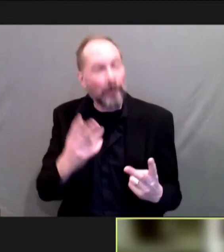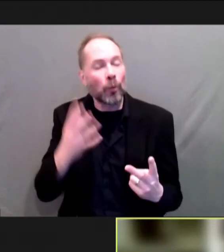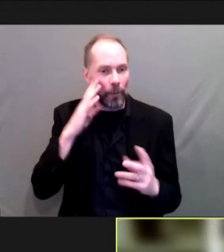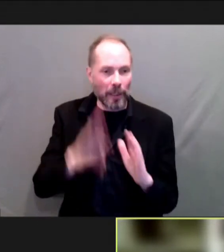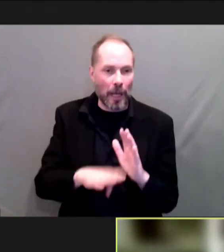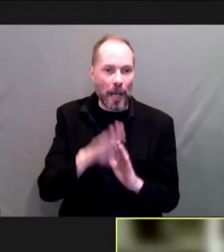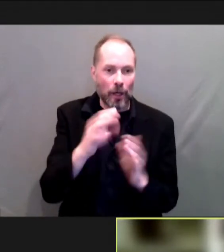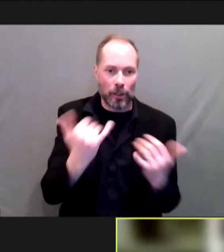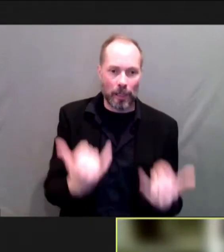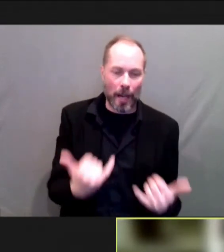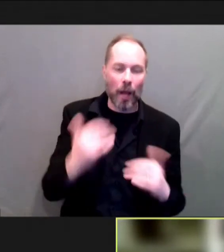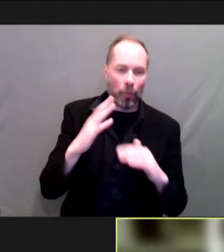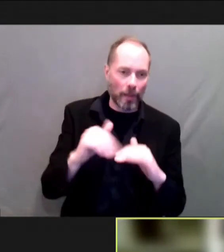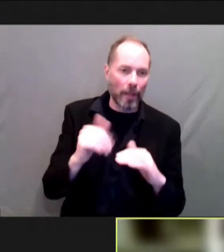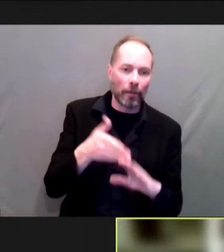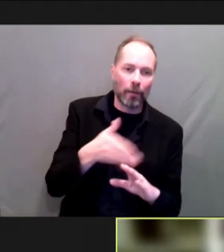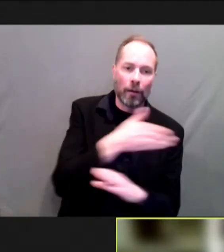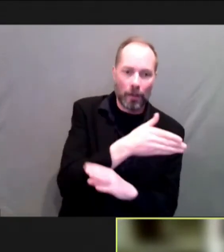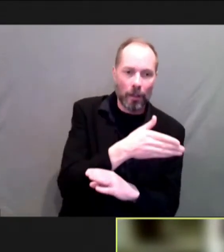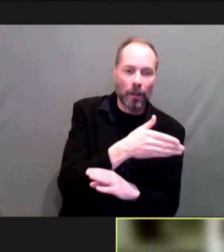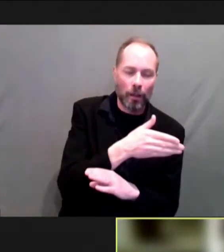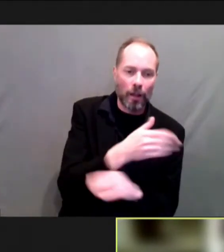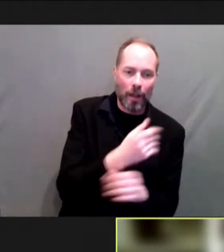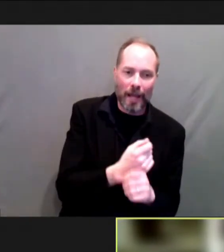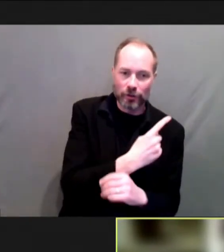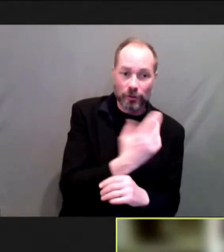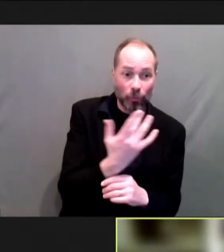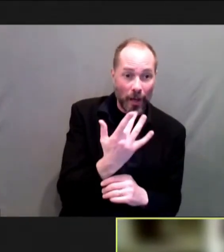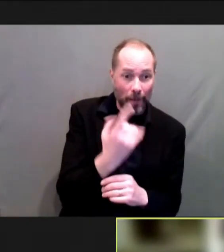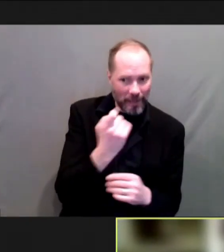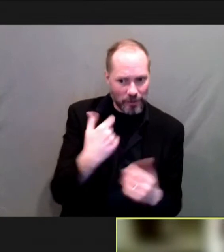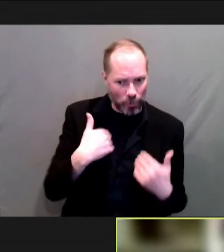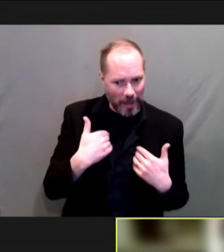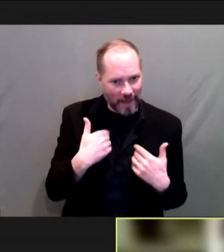now than when we were doing this a year ago, because we just have